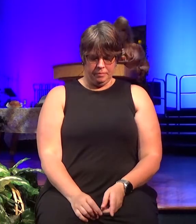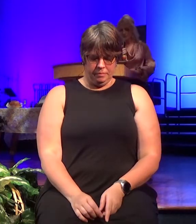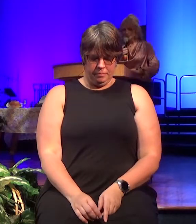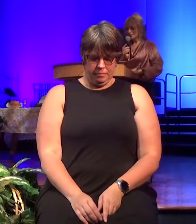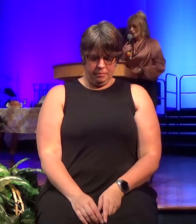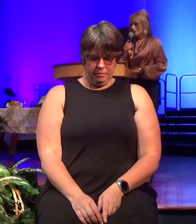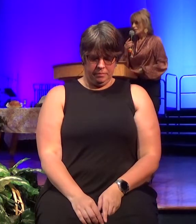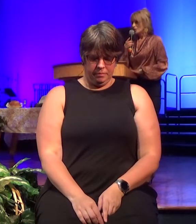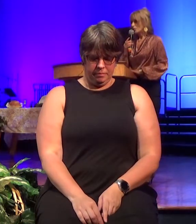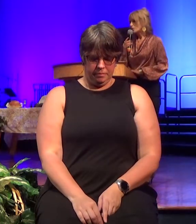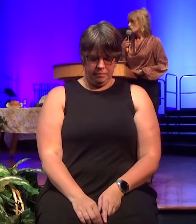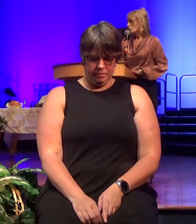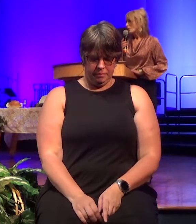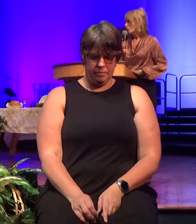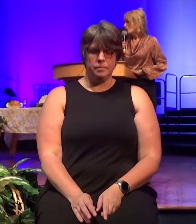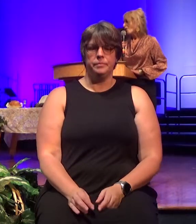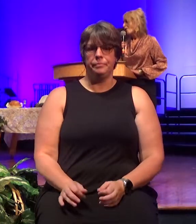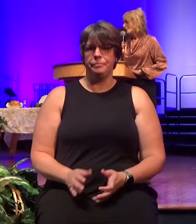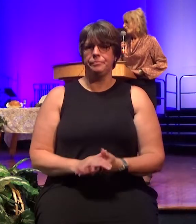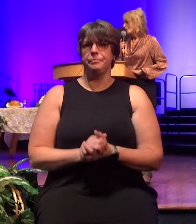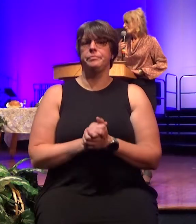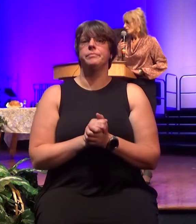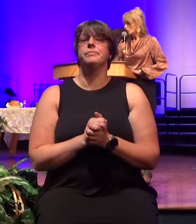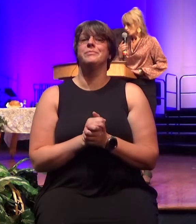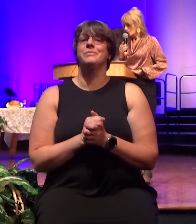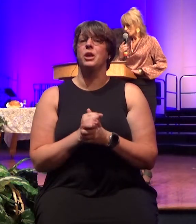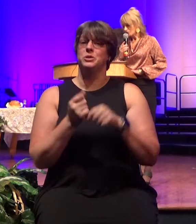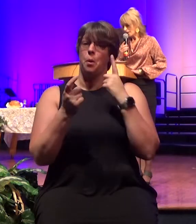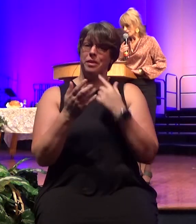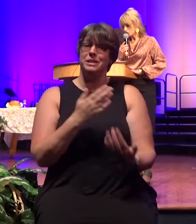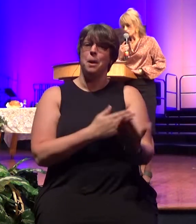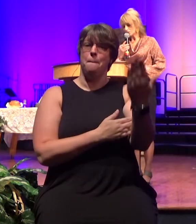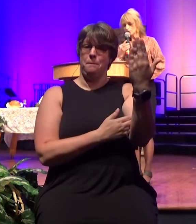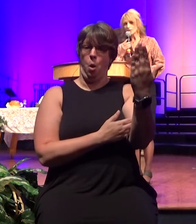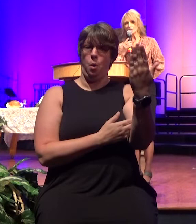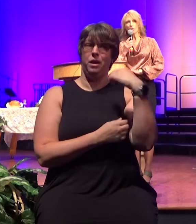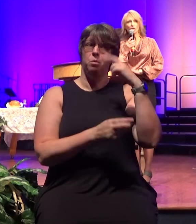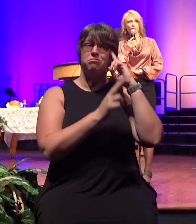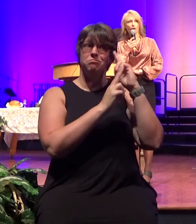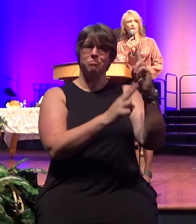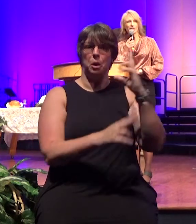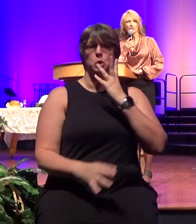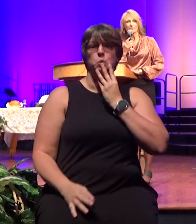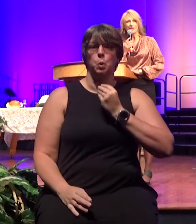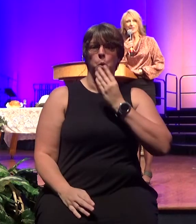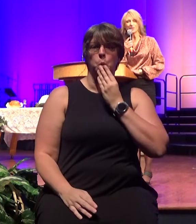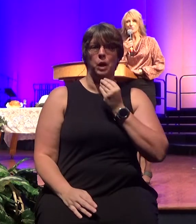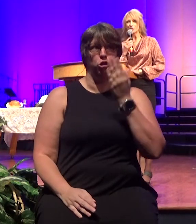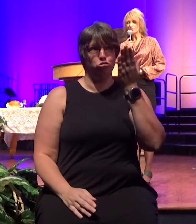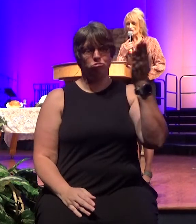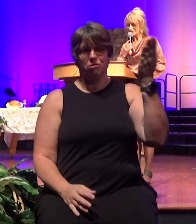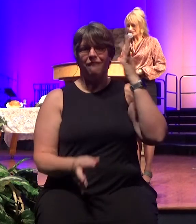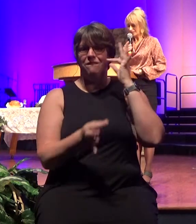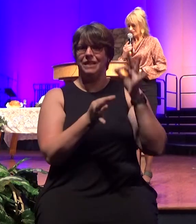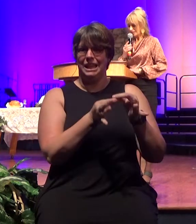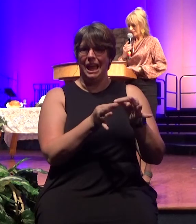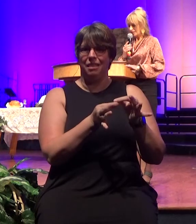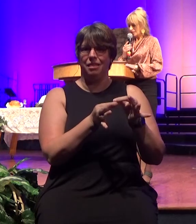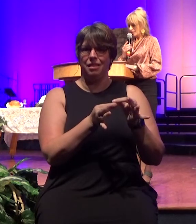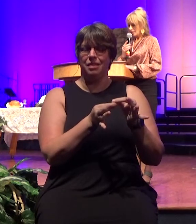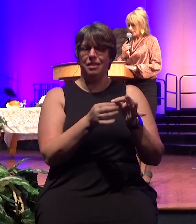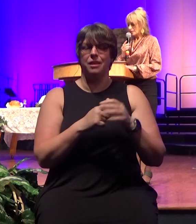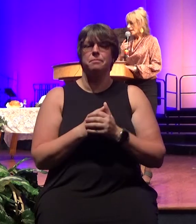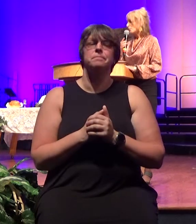So this morning we honor the Jewish faith tradition as part of our interfaith observance. Today, with